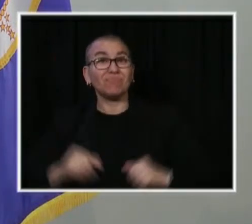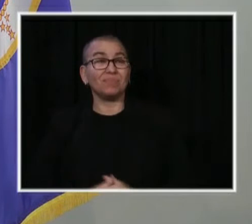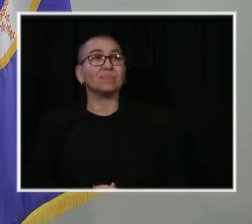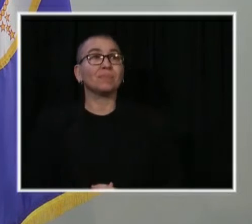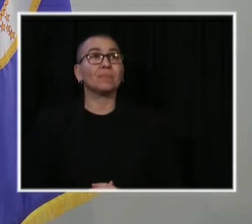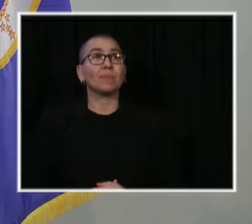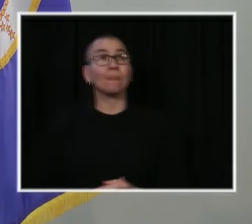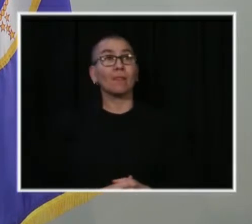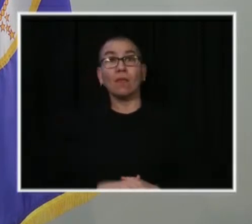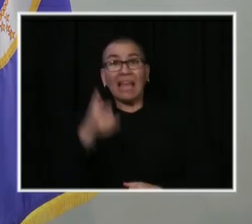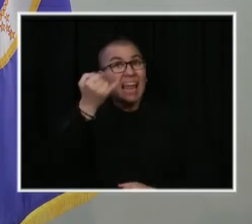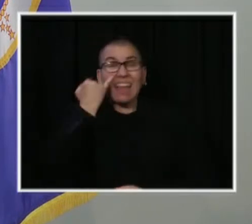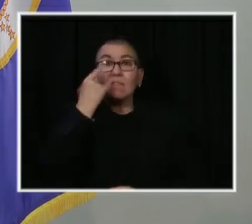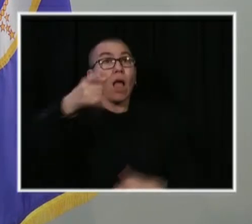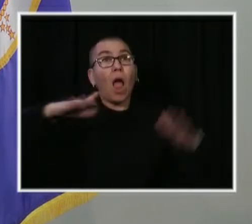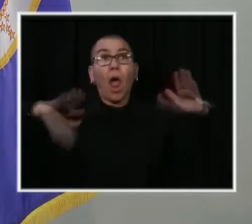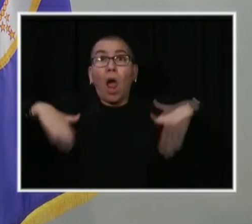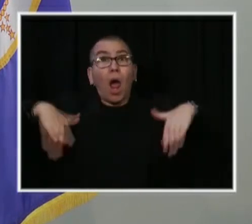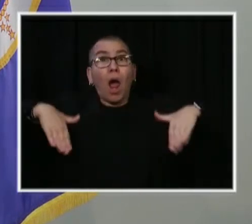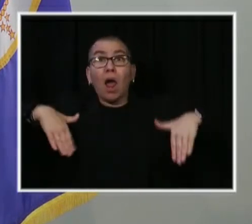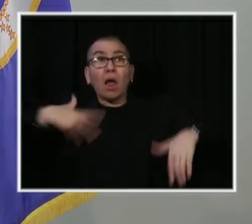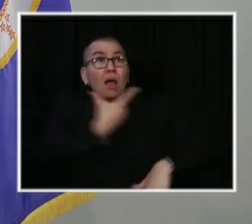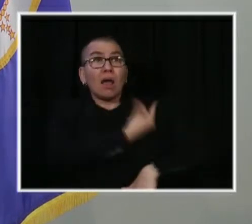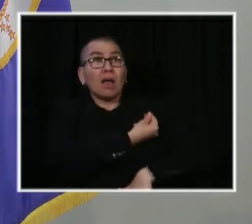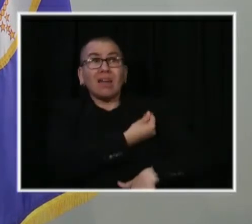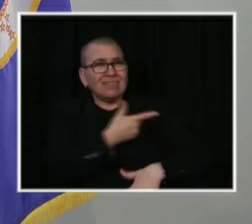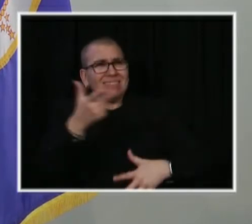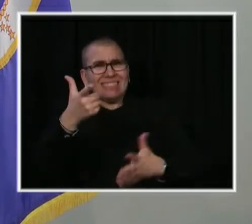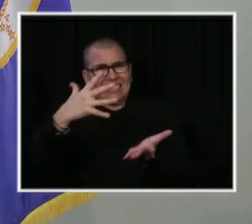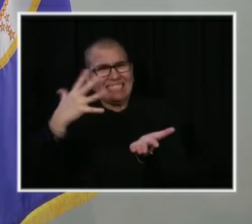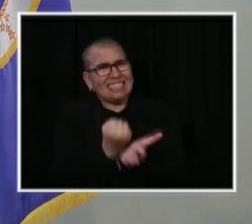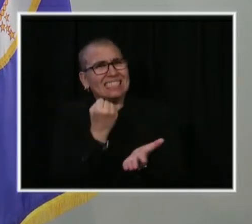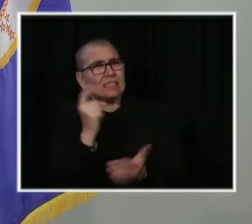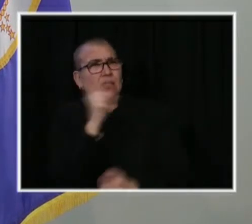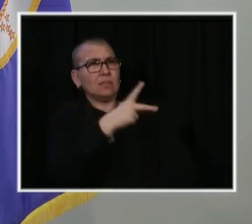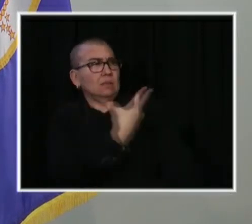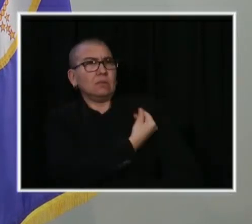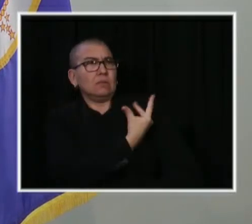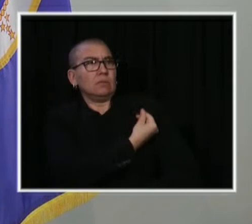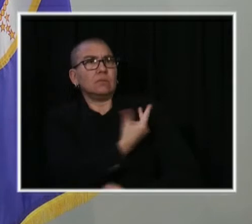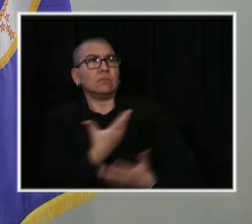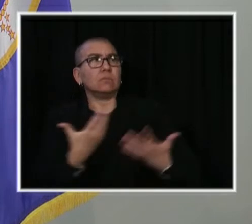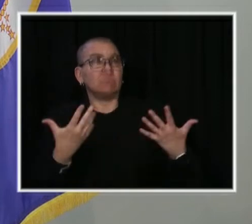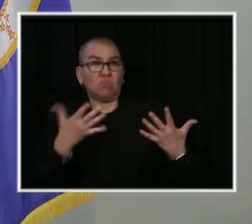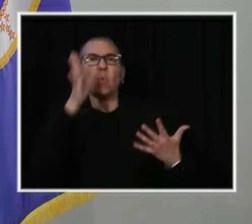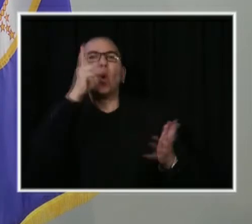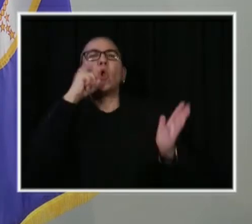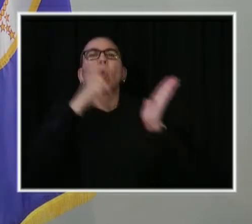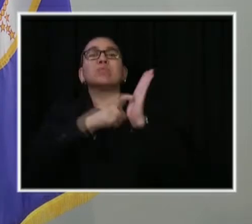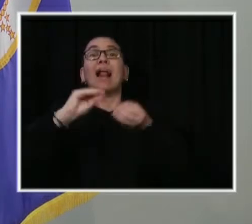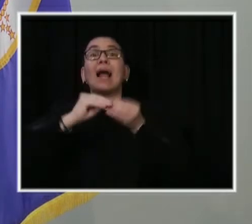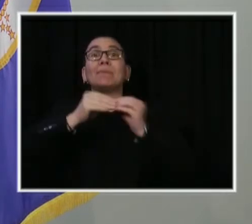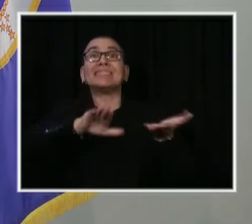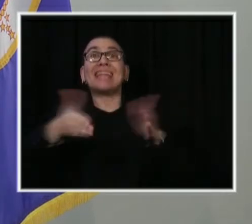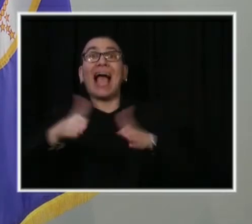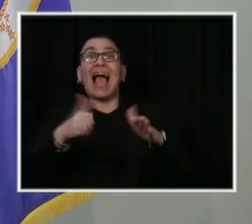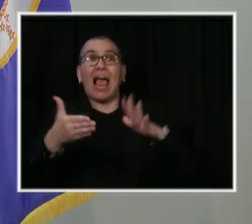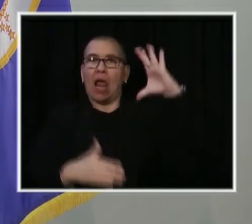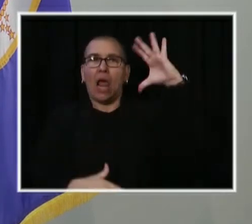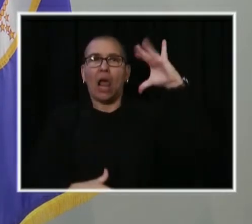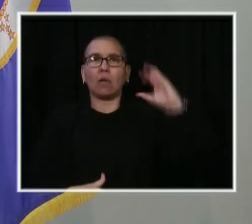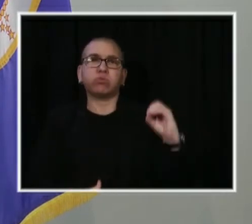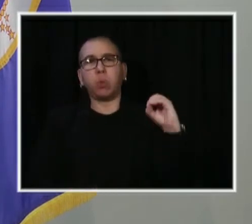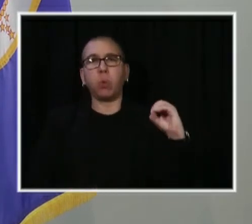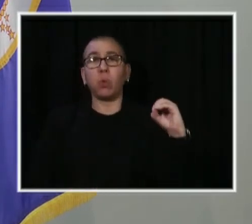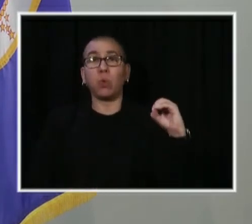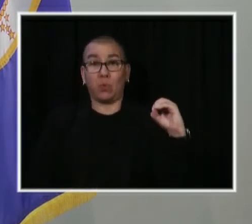you are not going to die from it, and the chance of even being hospitalized is incredibly small. We've come too far, Minnesota. Those of you who are out there, and there's a lot of you